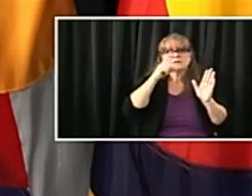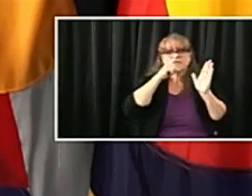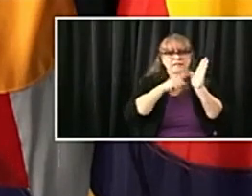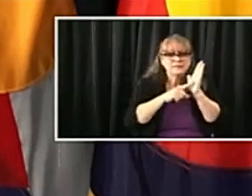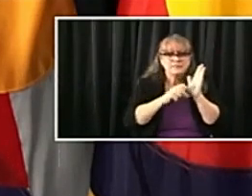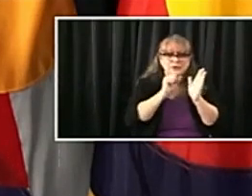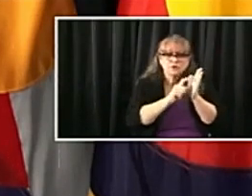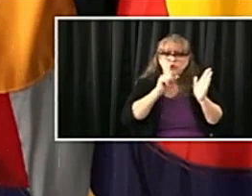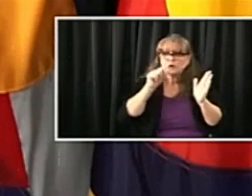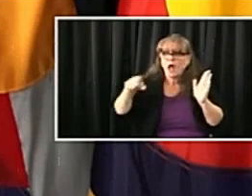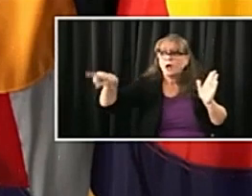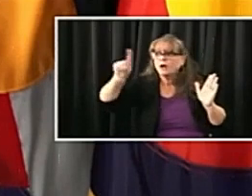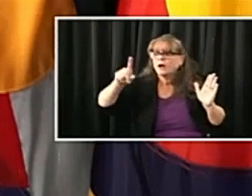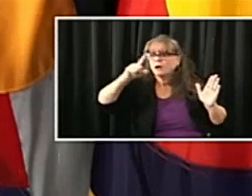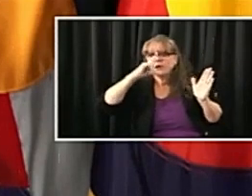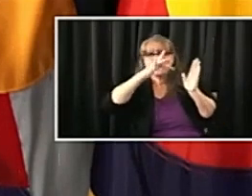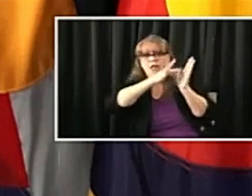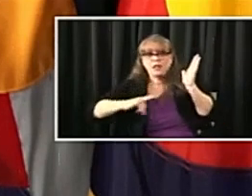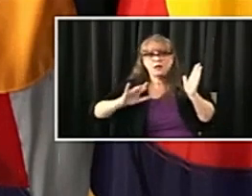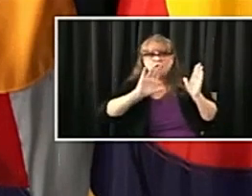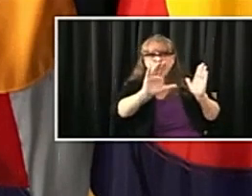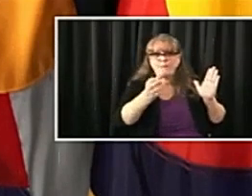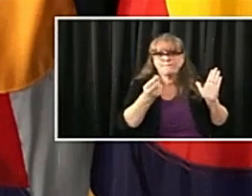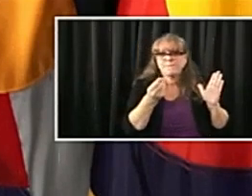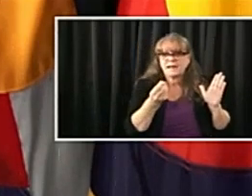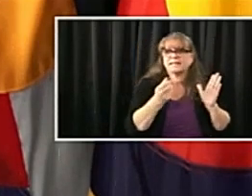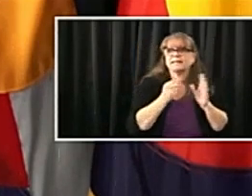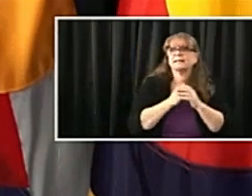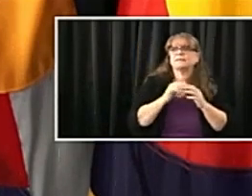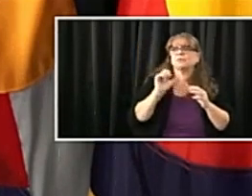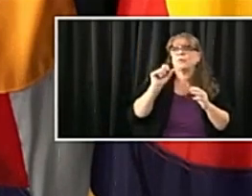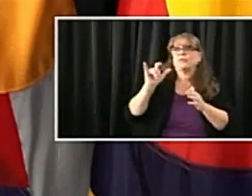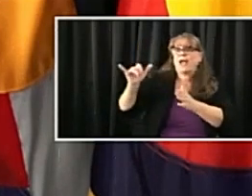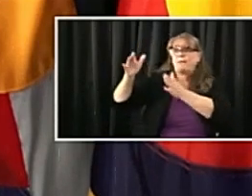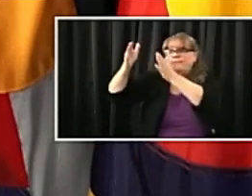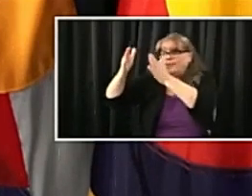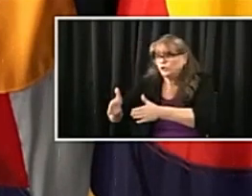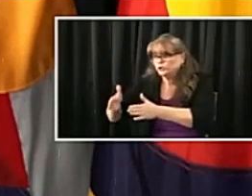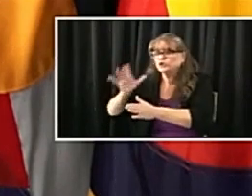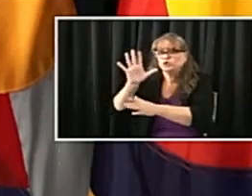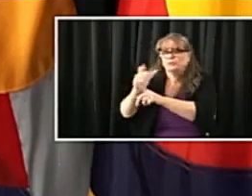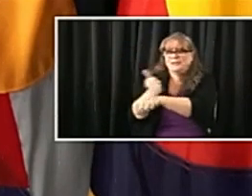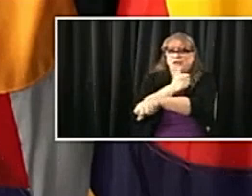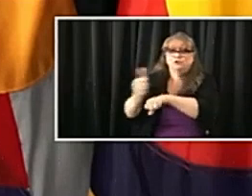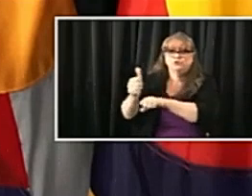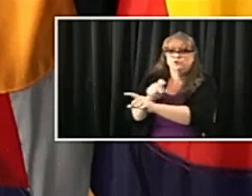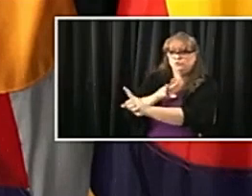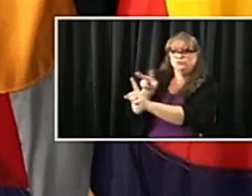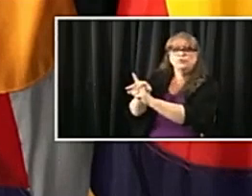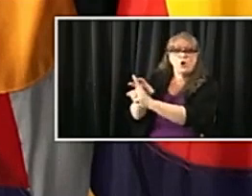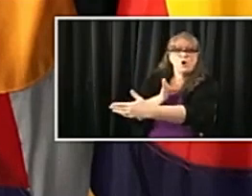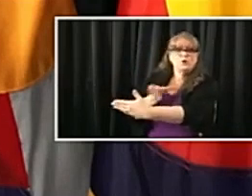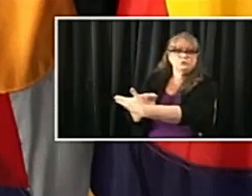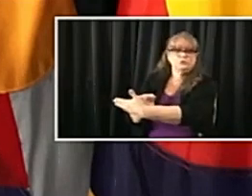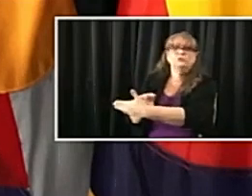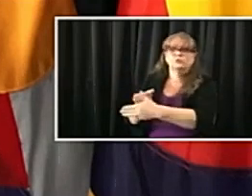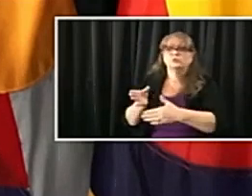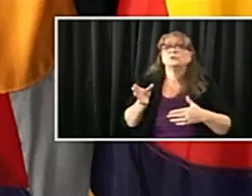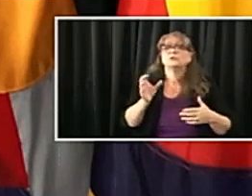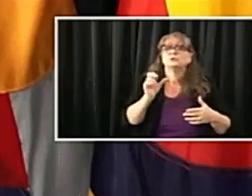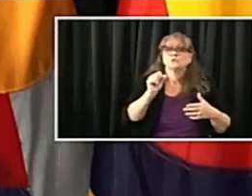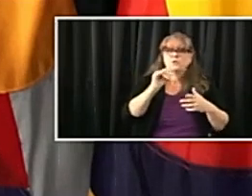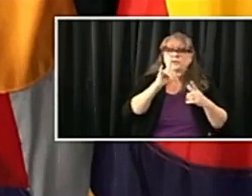identity, it is that perpetrator who is to blame. We are all doing the best with what we have to prevent fraud against taxpayers